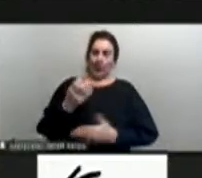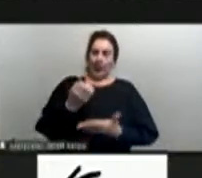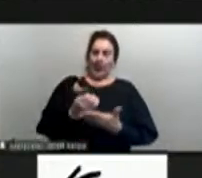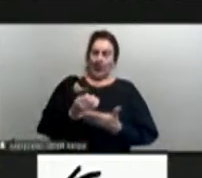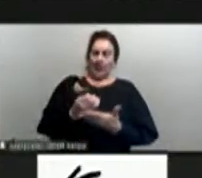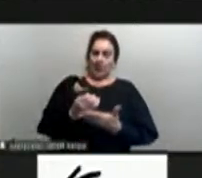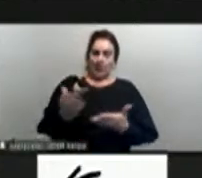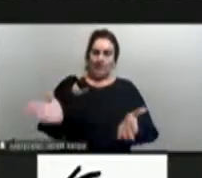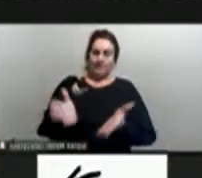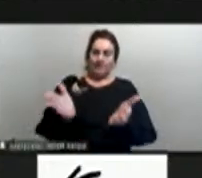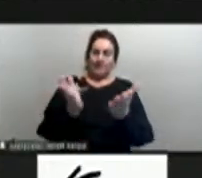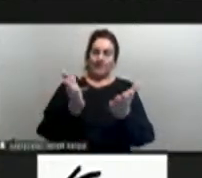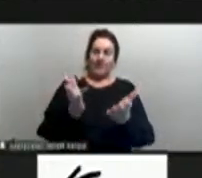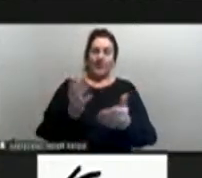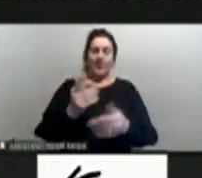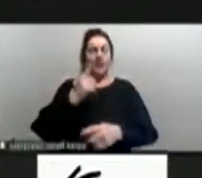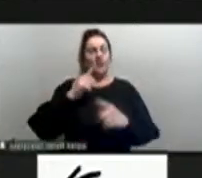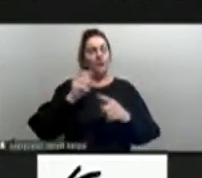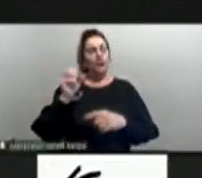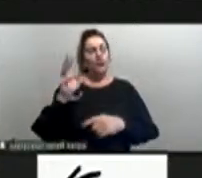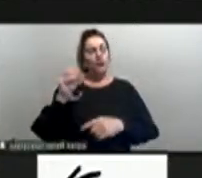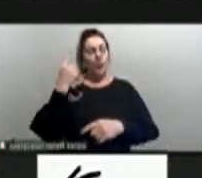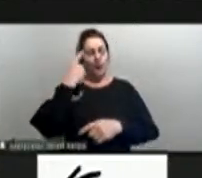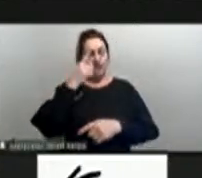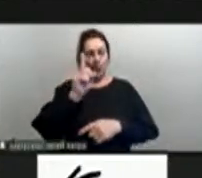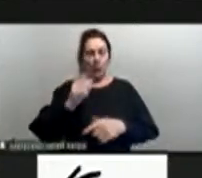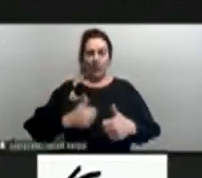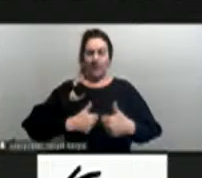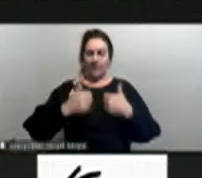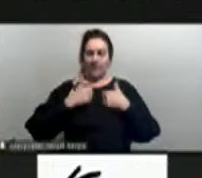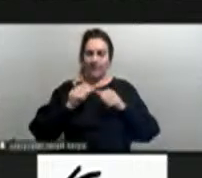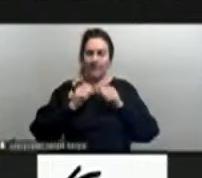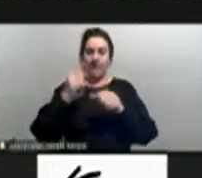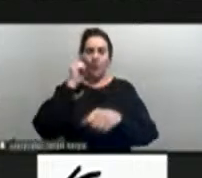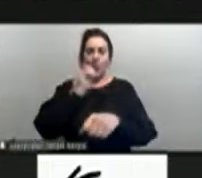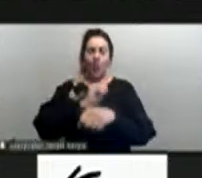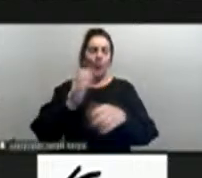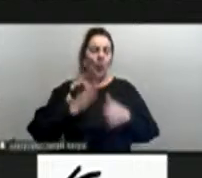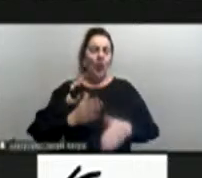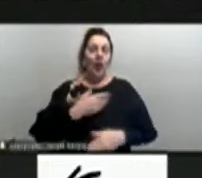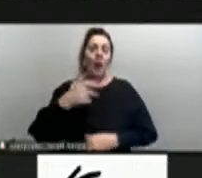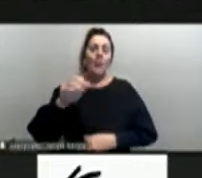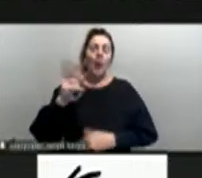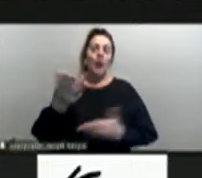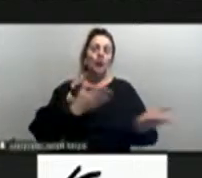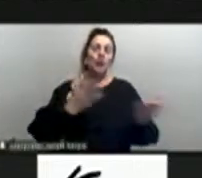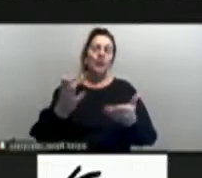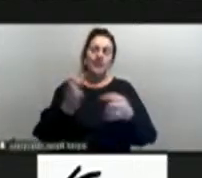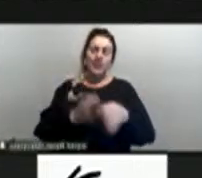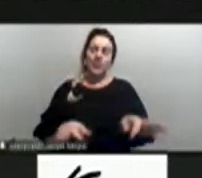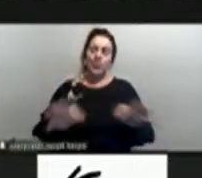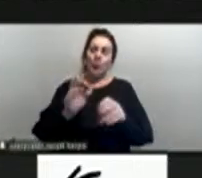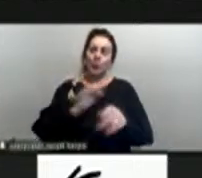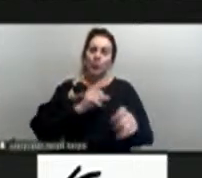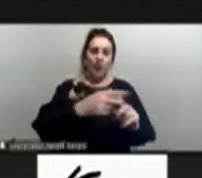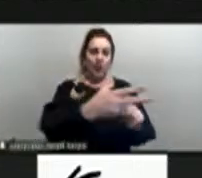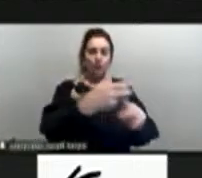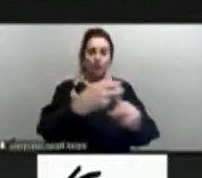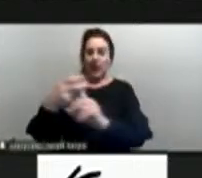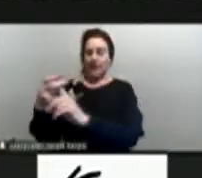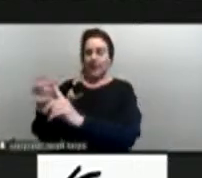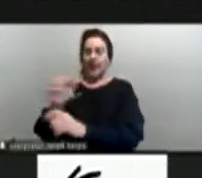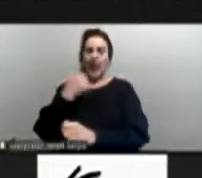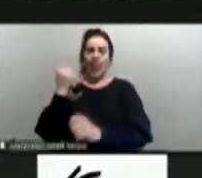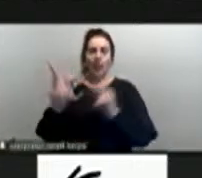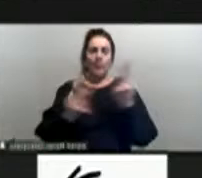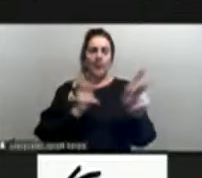quality of life emphasis being placed by employers and corporations around the country, our parks serve as a central component to attracting and retaining our corporate citizens and